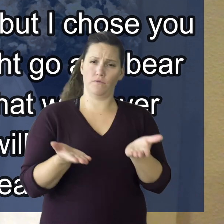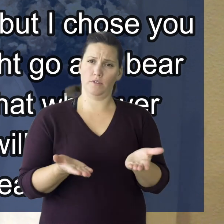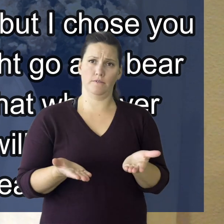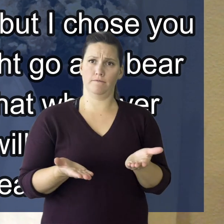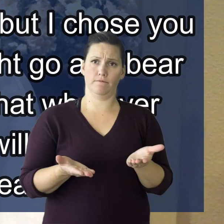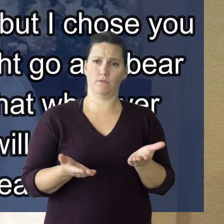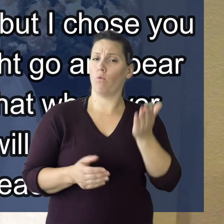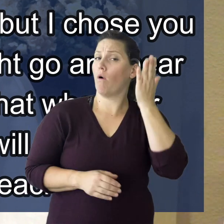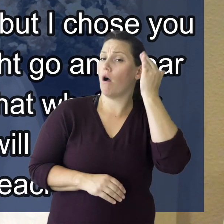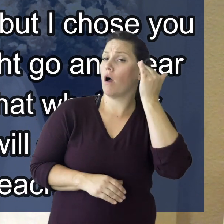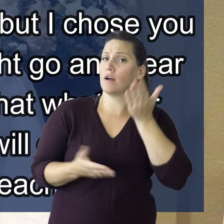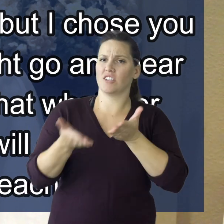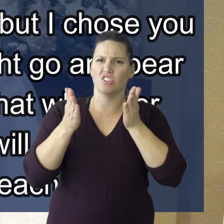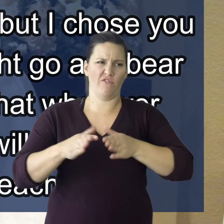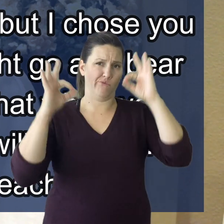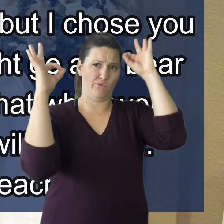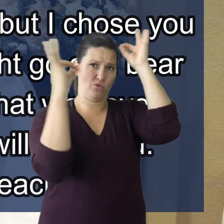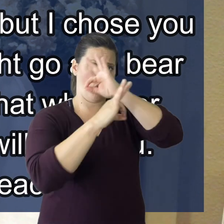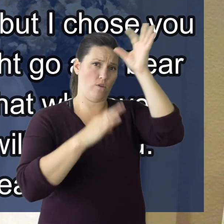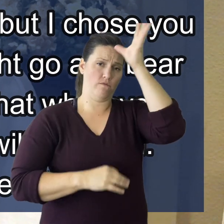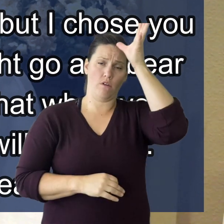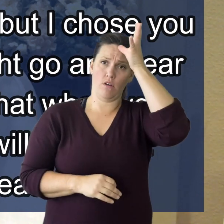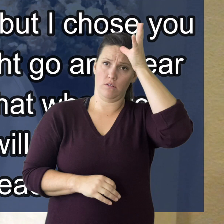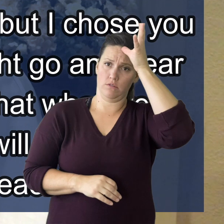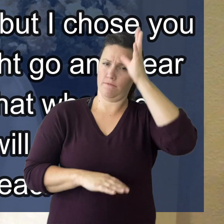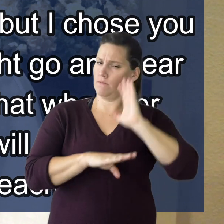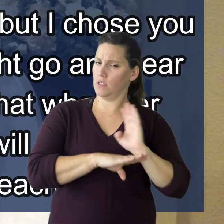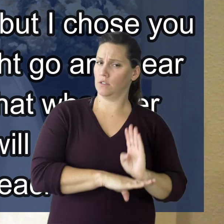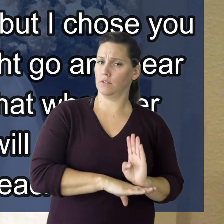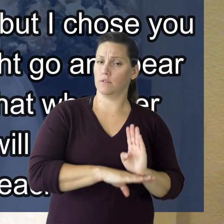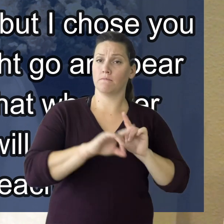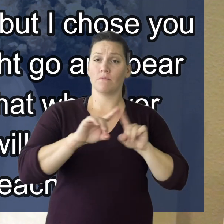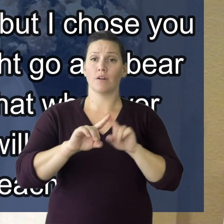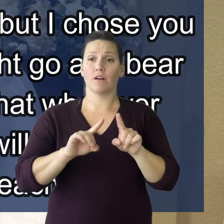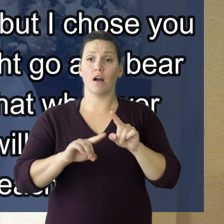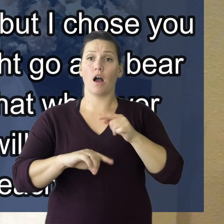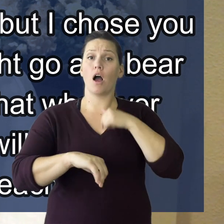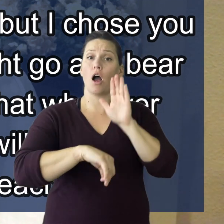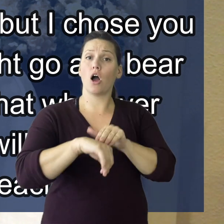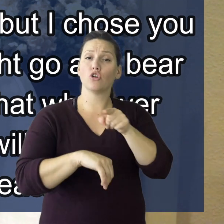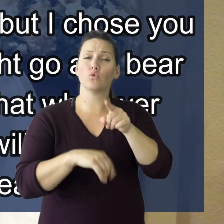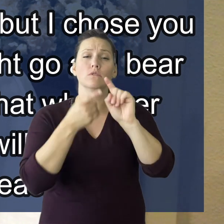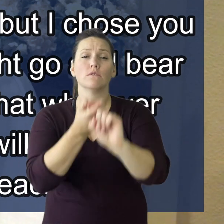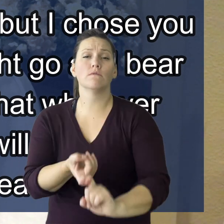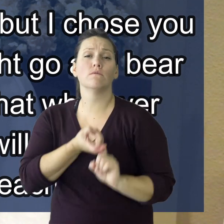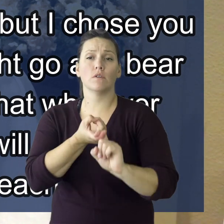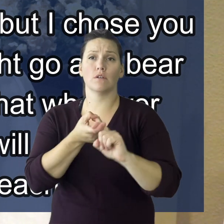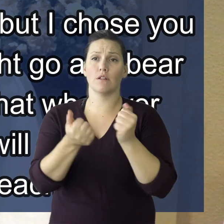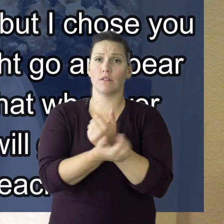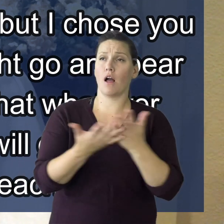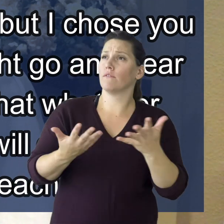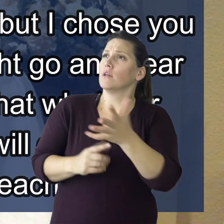servants, because a servant does not know his master's business. Instead, I have called you friends,